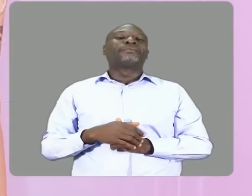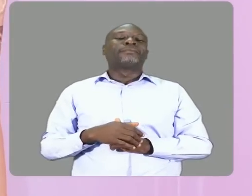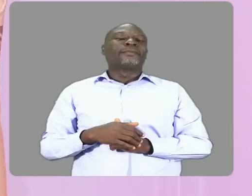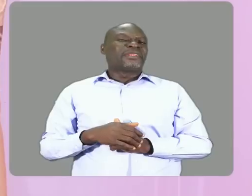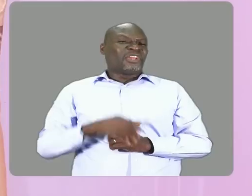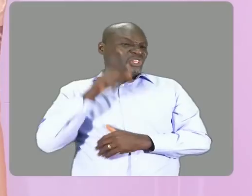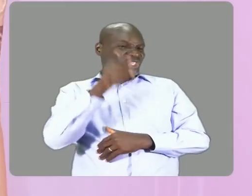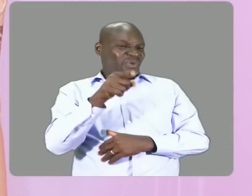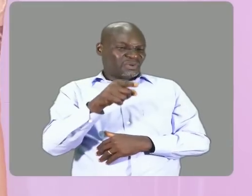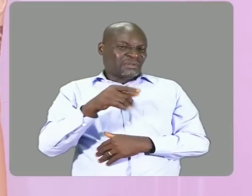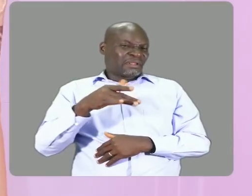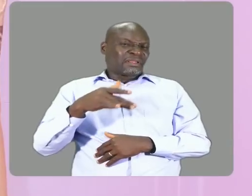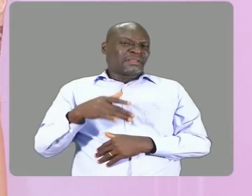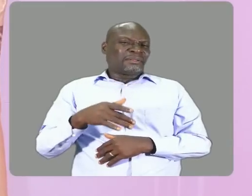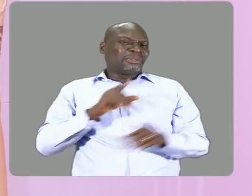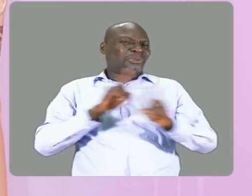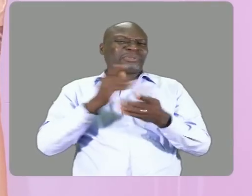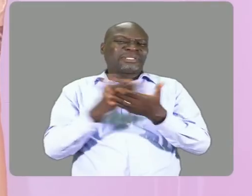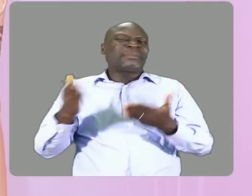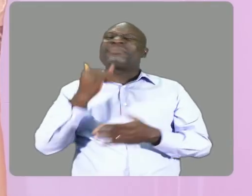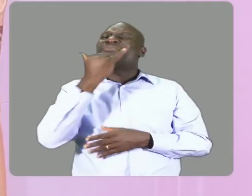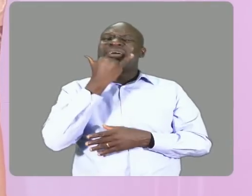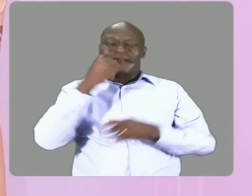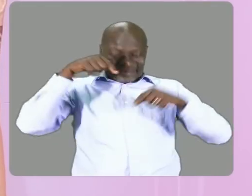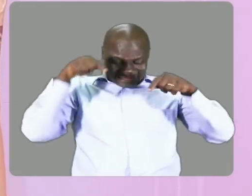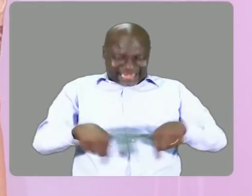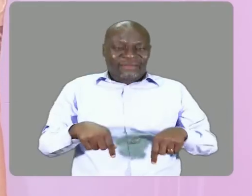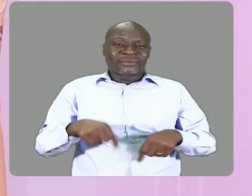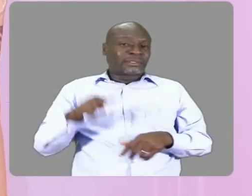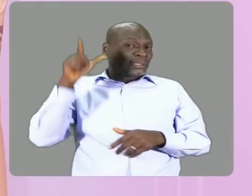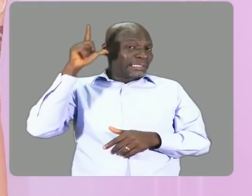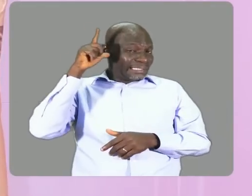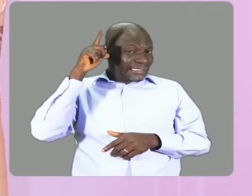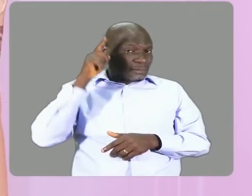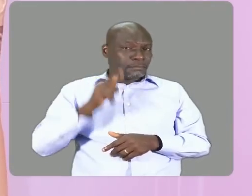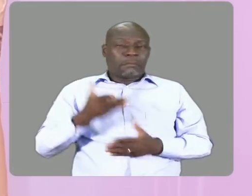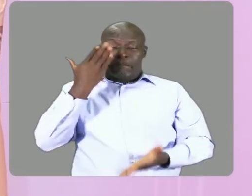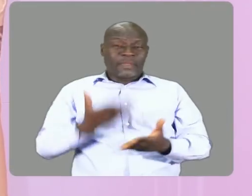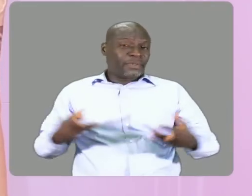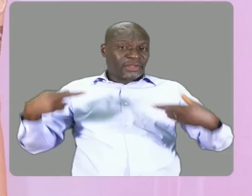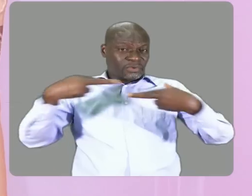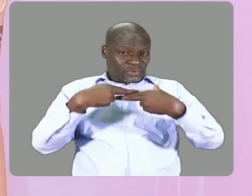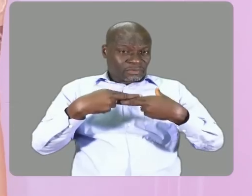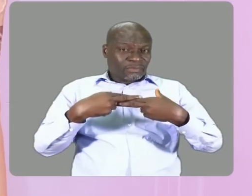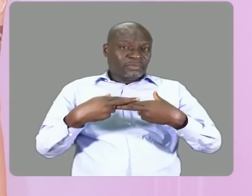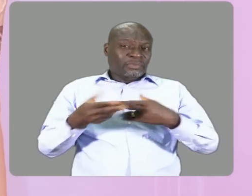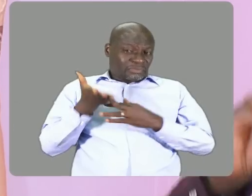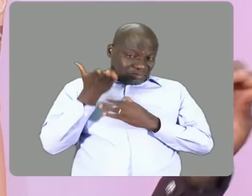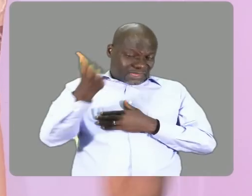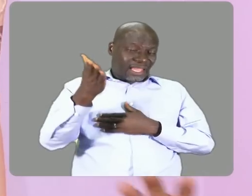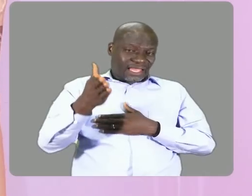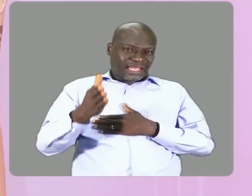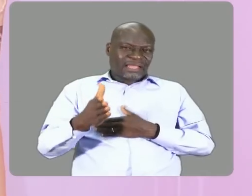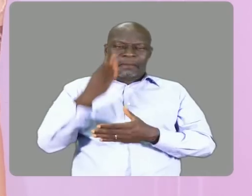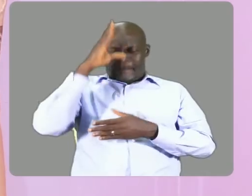Etibibi jejeu wa wutie me nei. Se demo na wo she na wutie me a. Odaadafo bi a wo daada papa